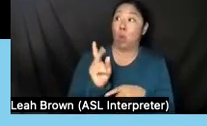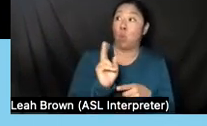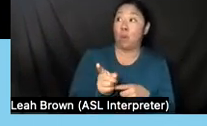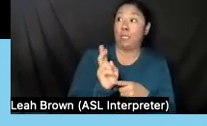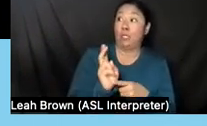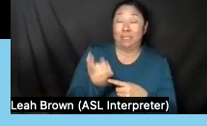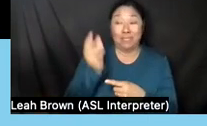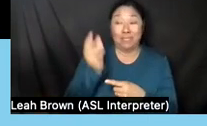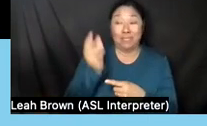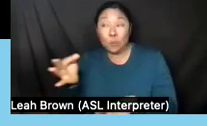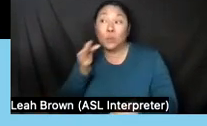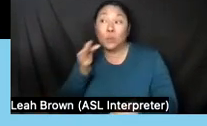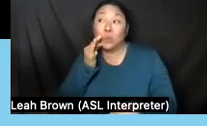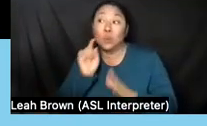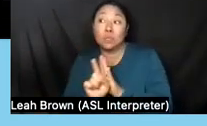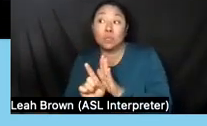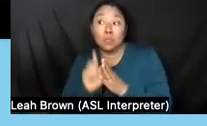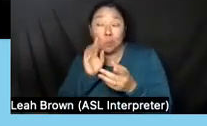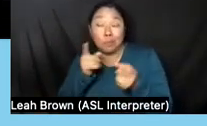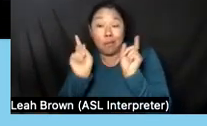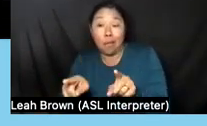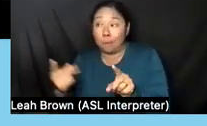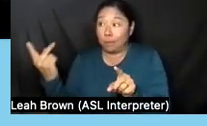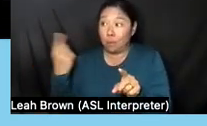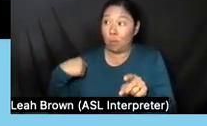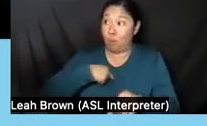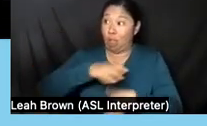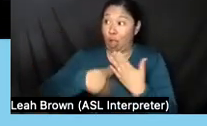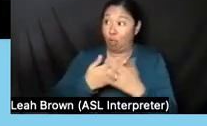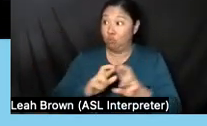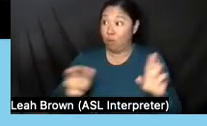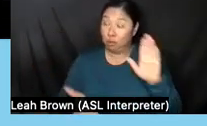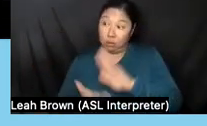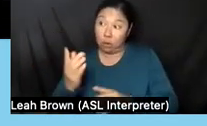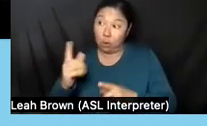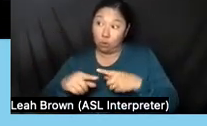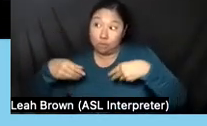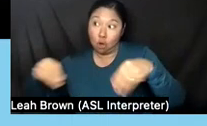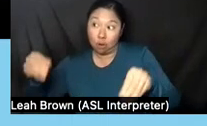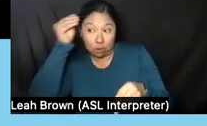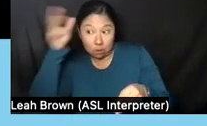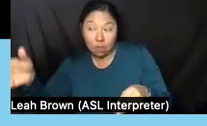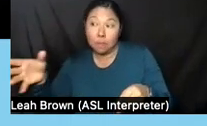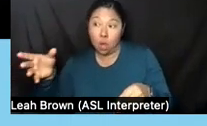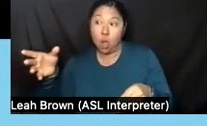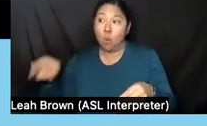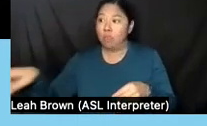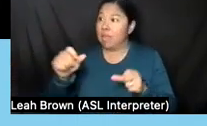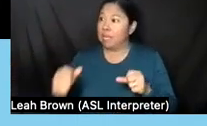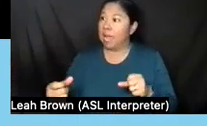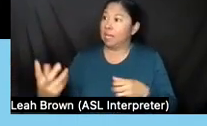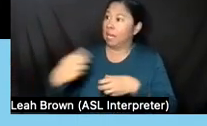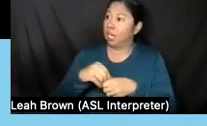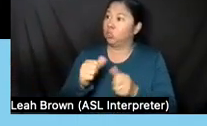hey, the timer's going to go off. We're going to get ready to head to the market. Let them know when they can engage with preferred items again.